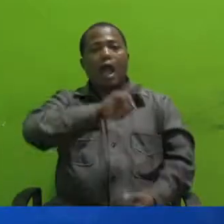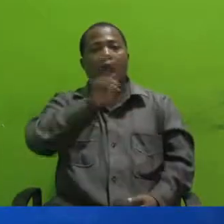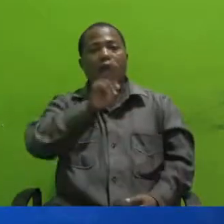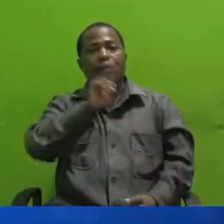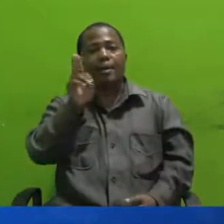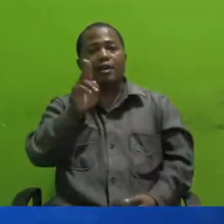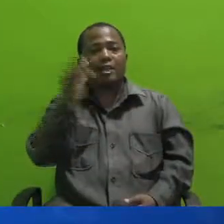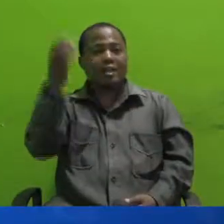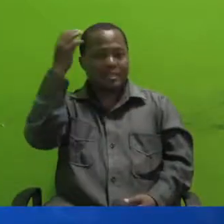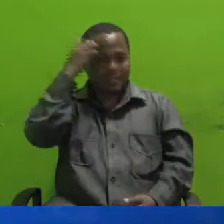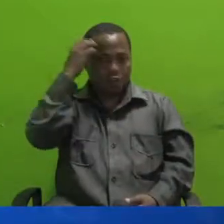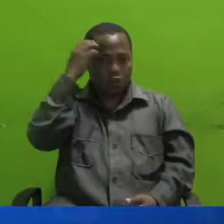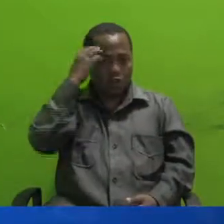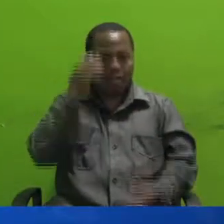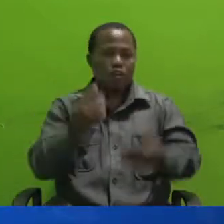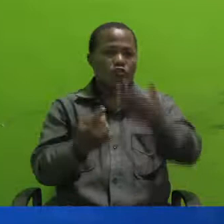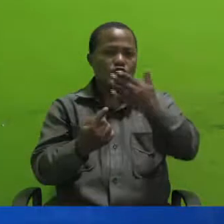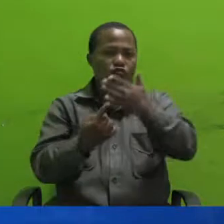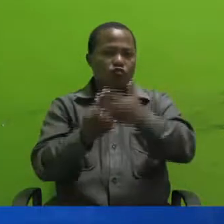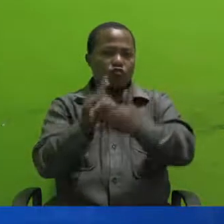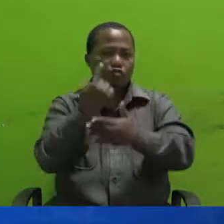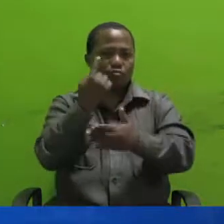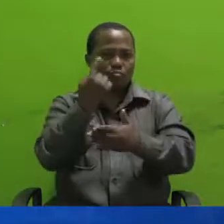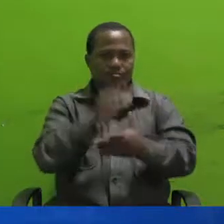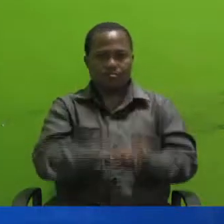Theorem from